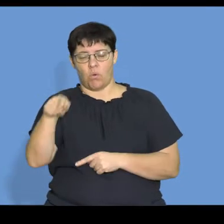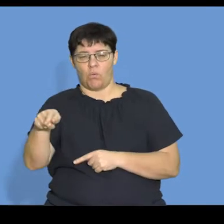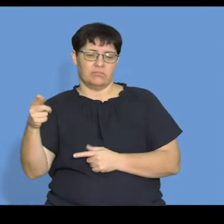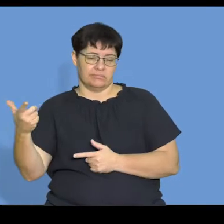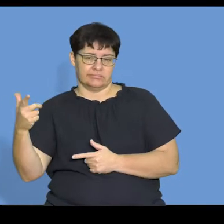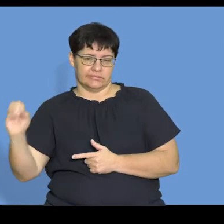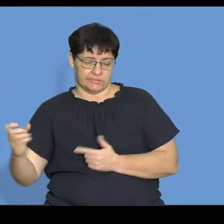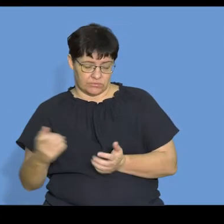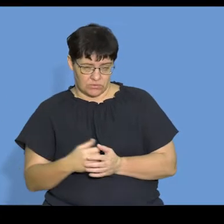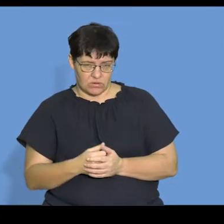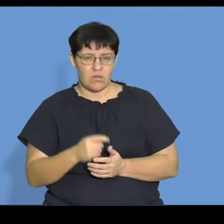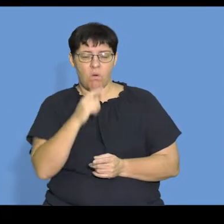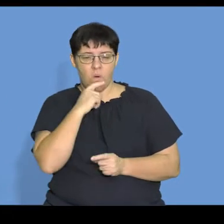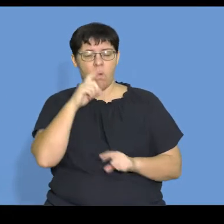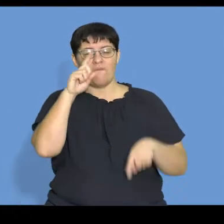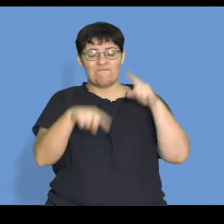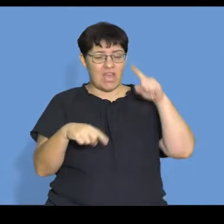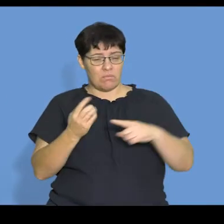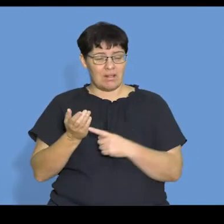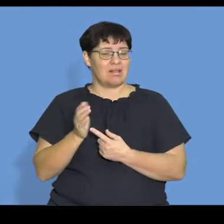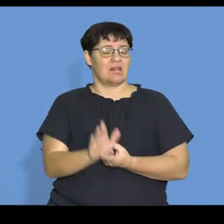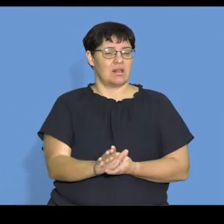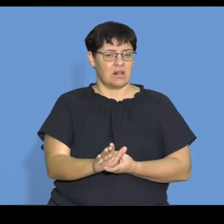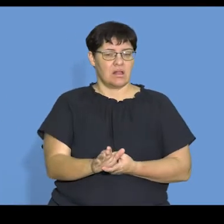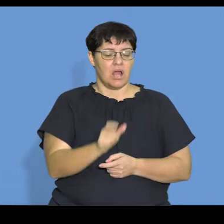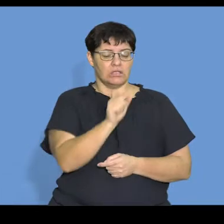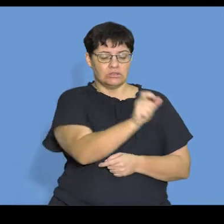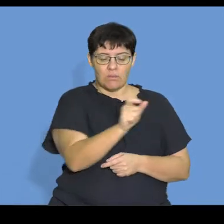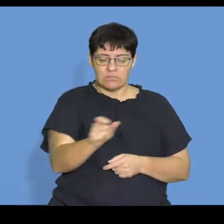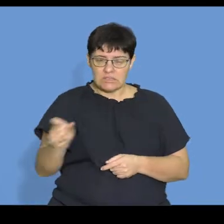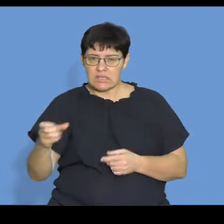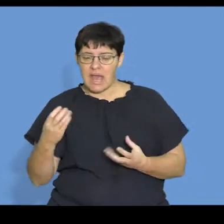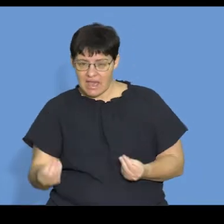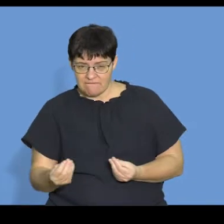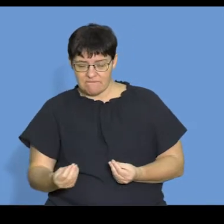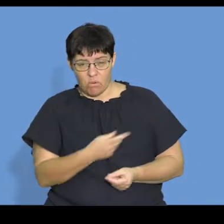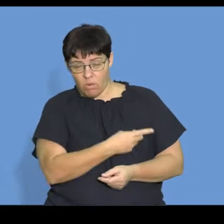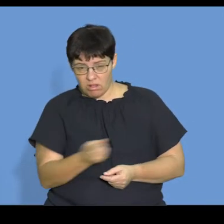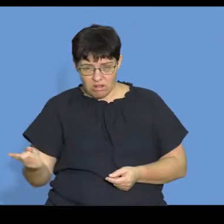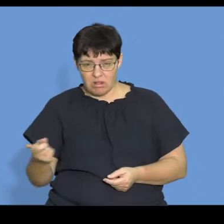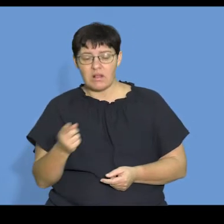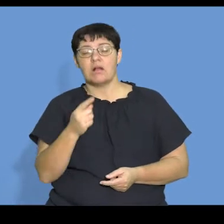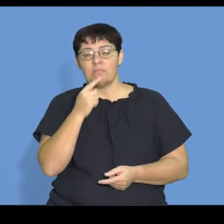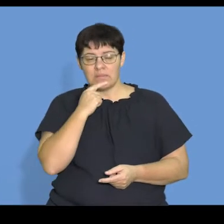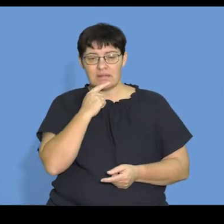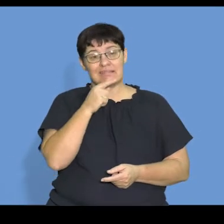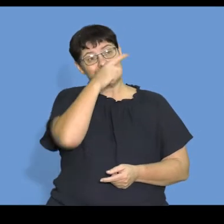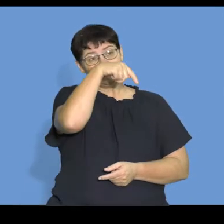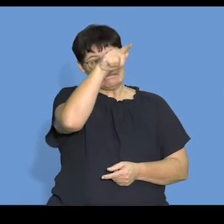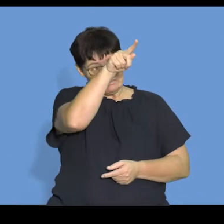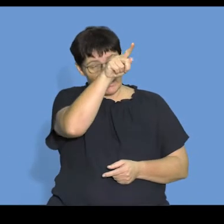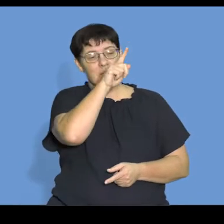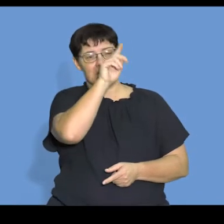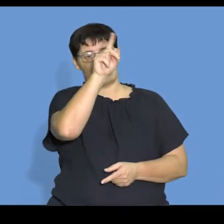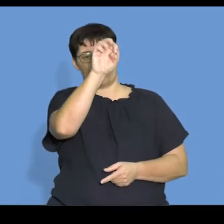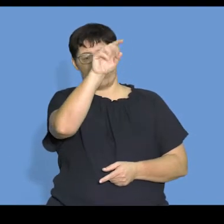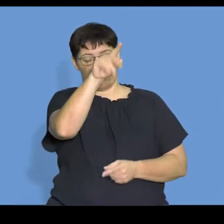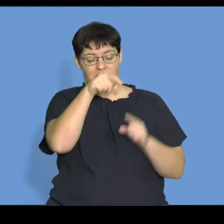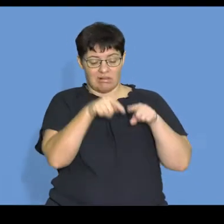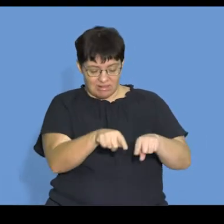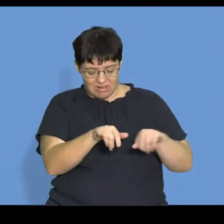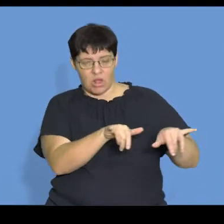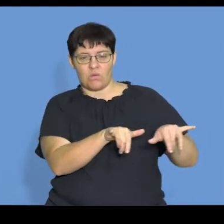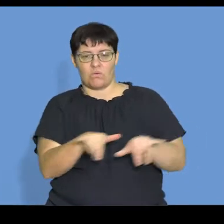the variable appearing in all the terms that I have? Then that will be a common factor type. Each of